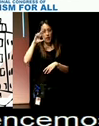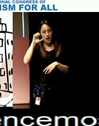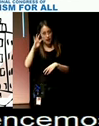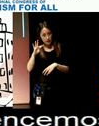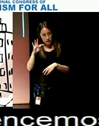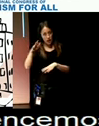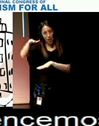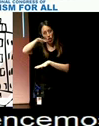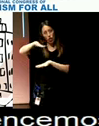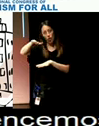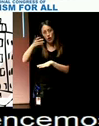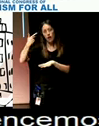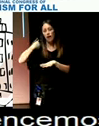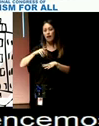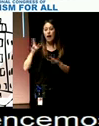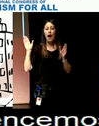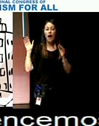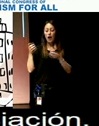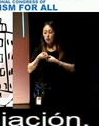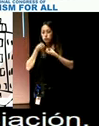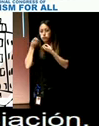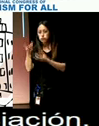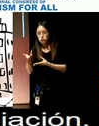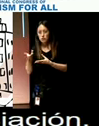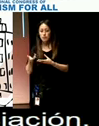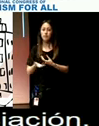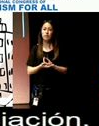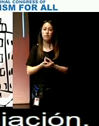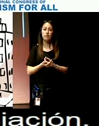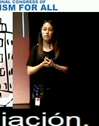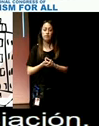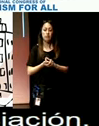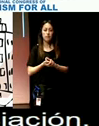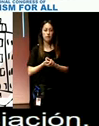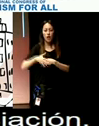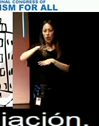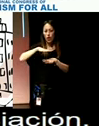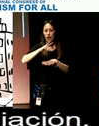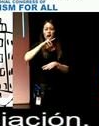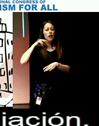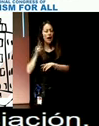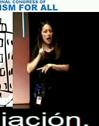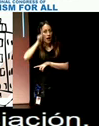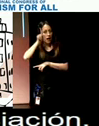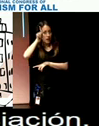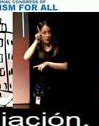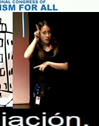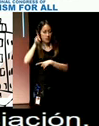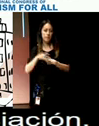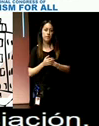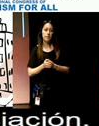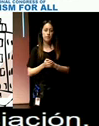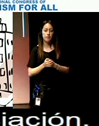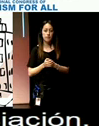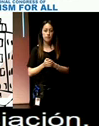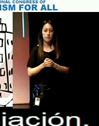Nazareth is in the north of Israel. It's in the Lower Galilee, located between hills, like